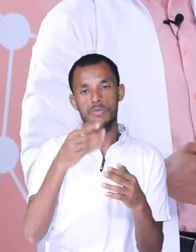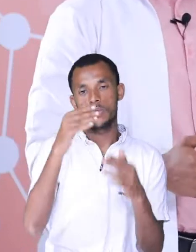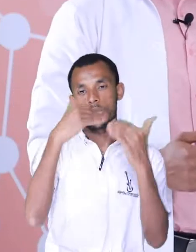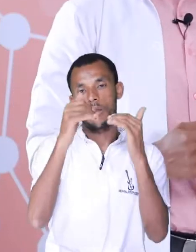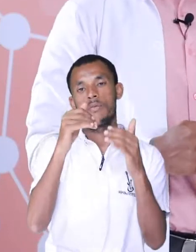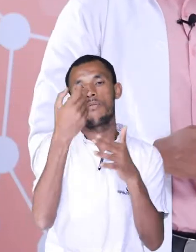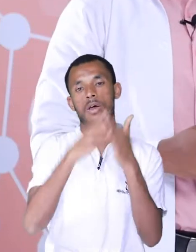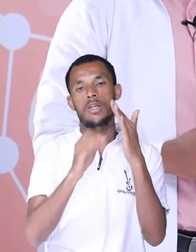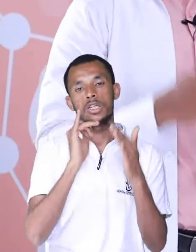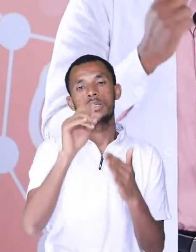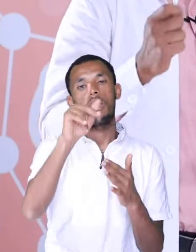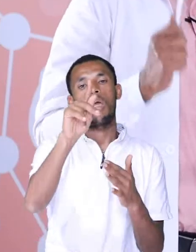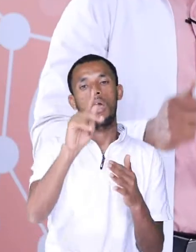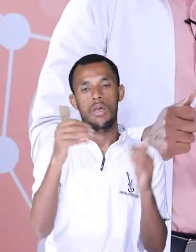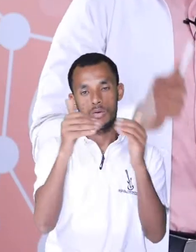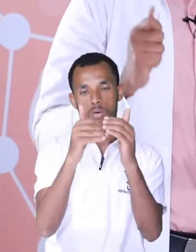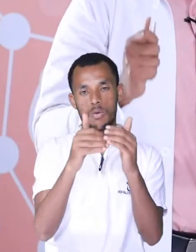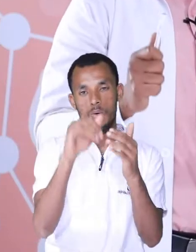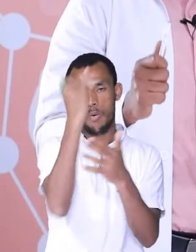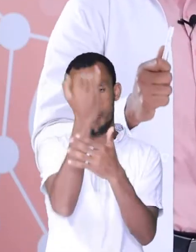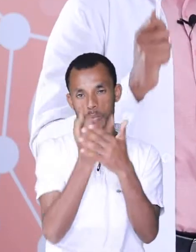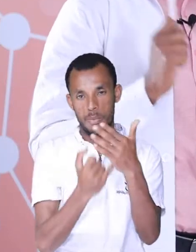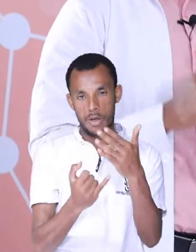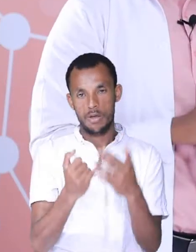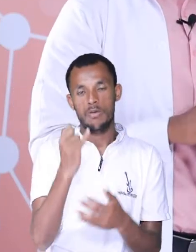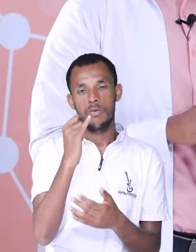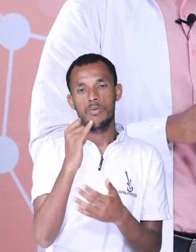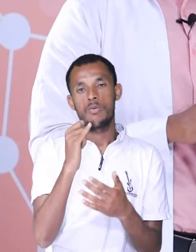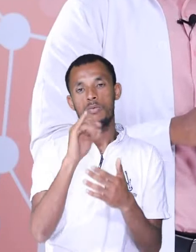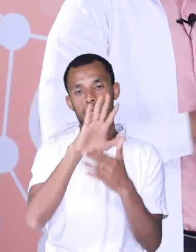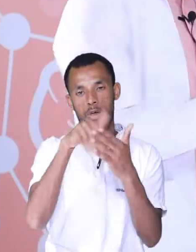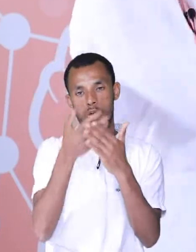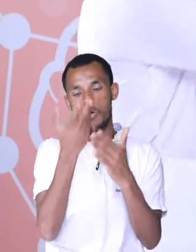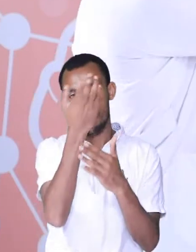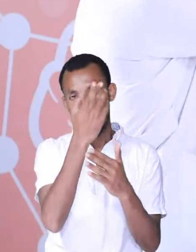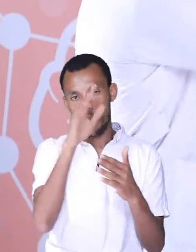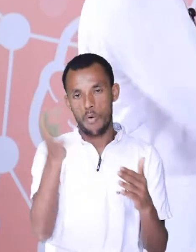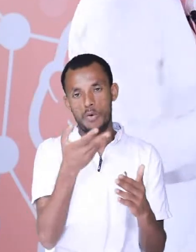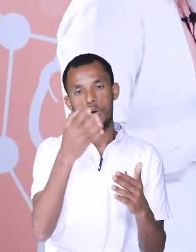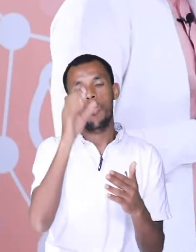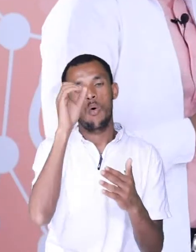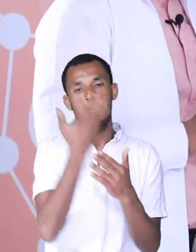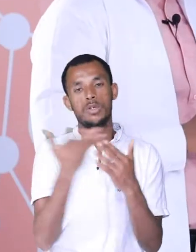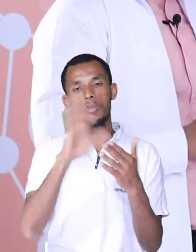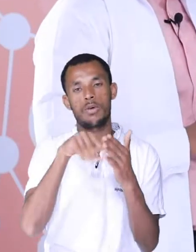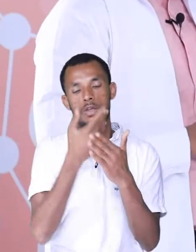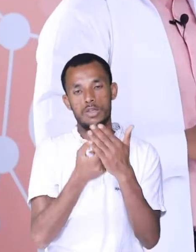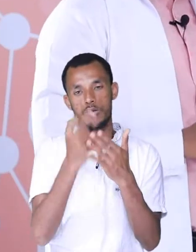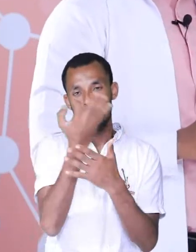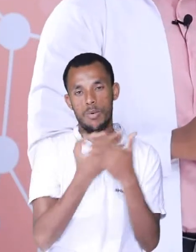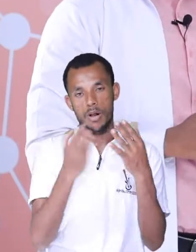Therefore, K is equal to image figure over object figure. This is the